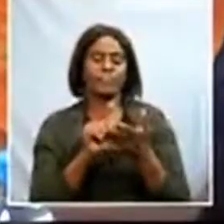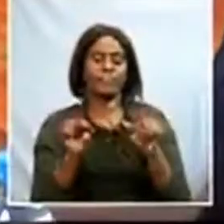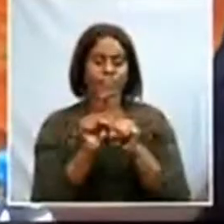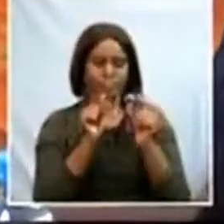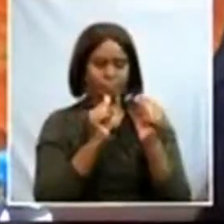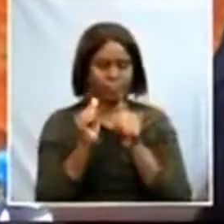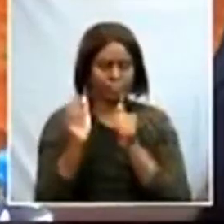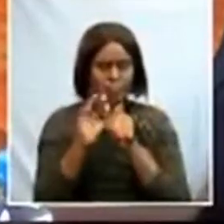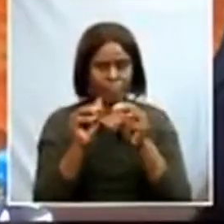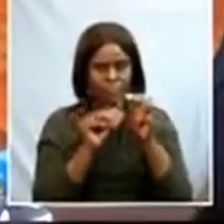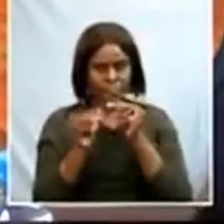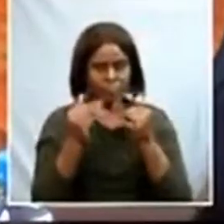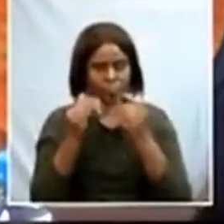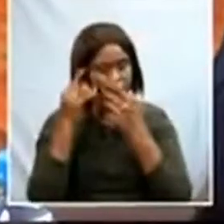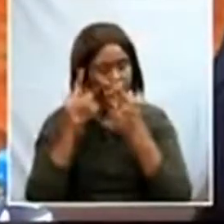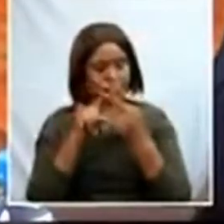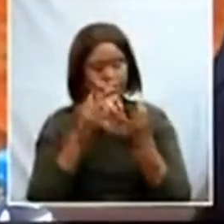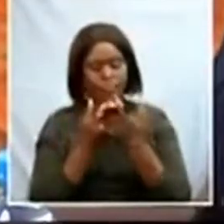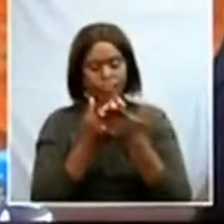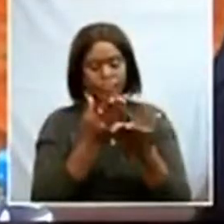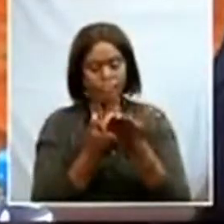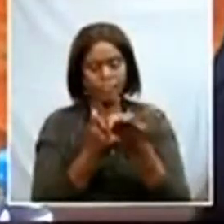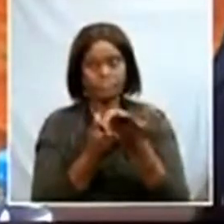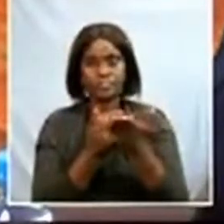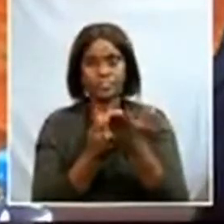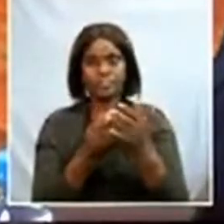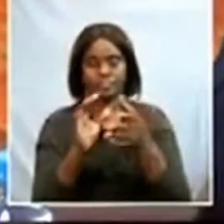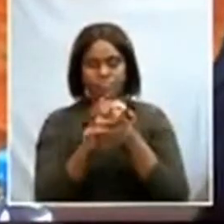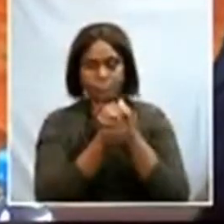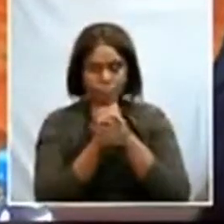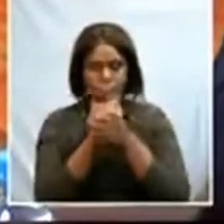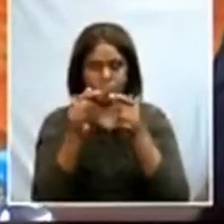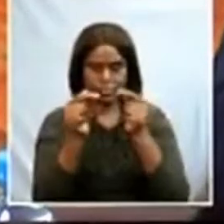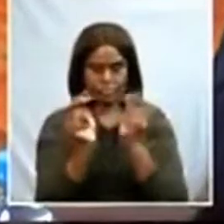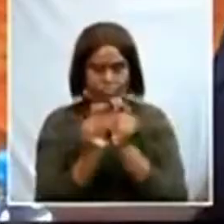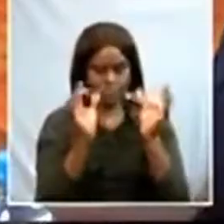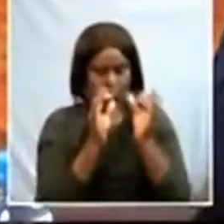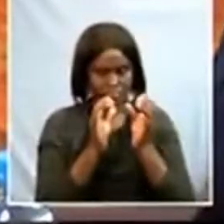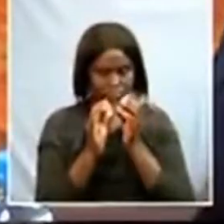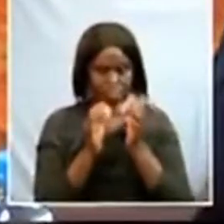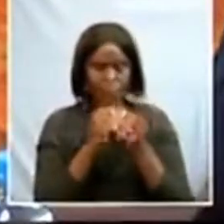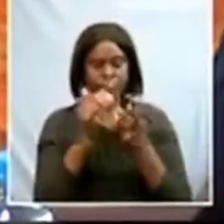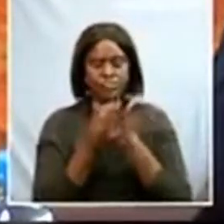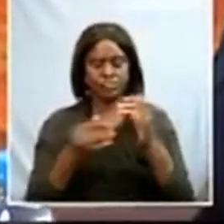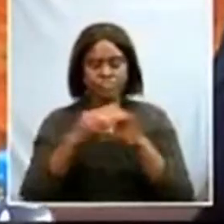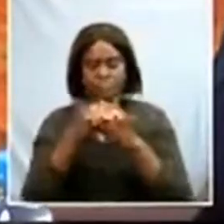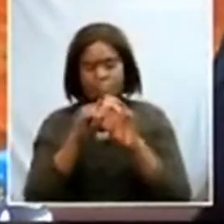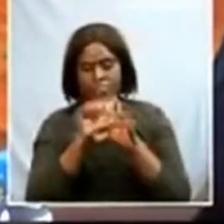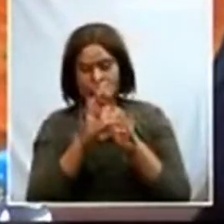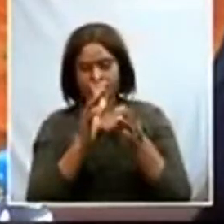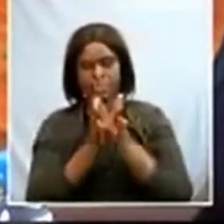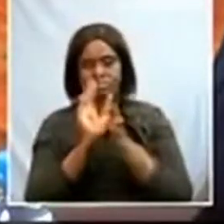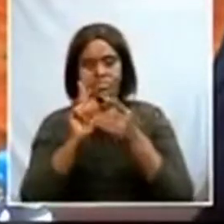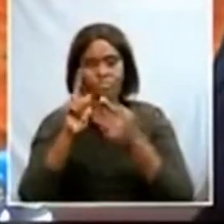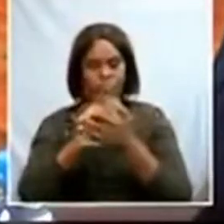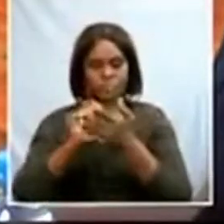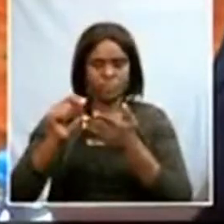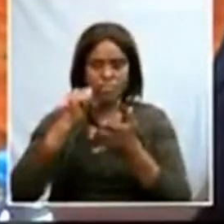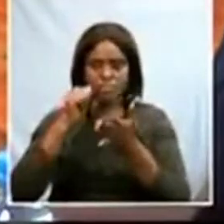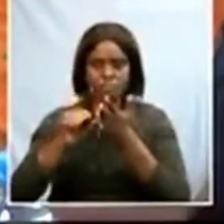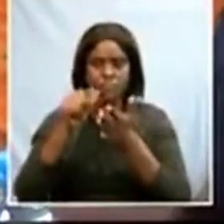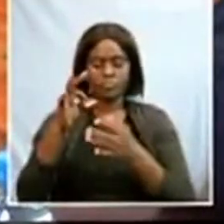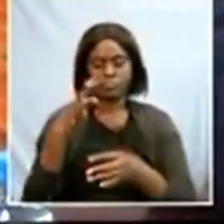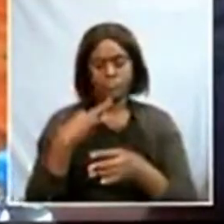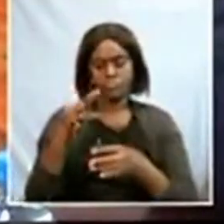Action taken, management wishes to submit that the cooperatives, the clubs, were engaged and were asked to write letters of